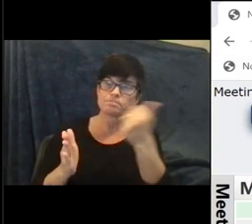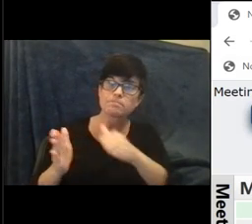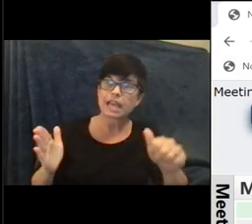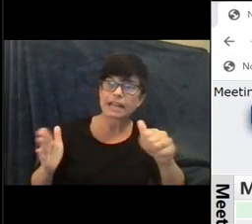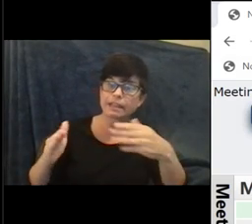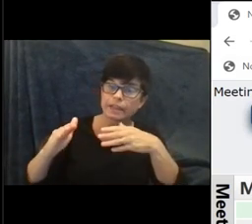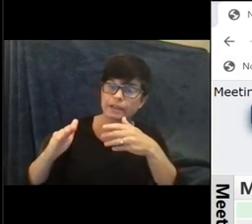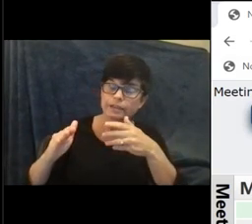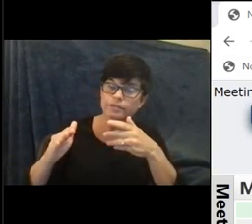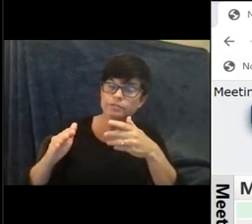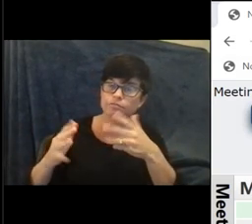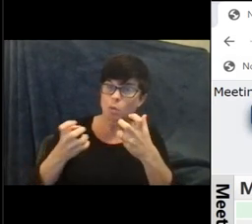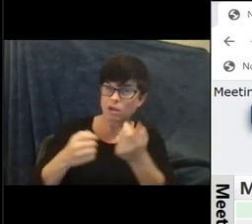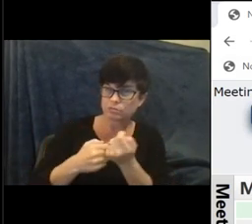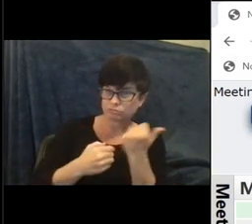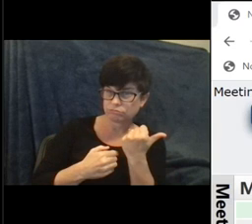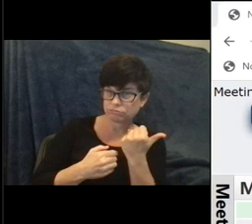like to pull?